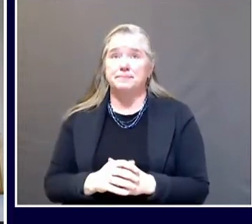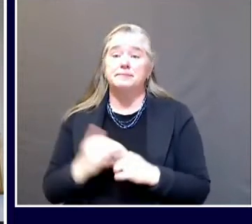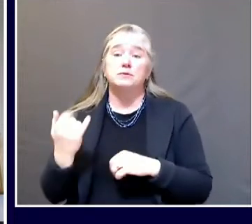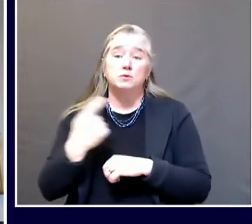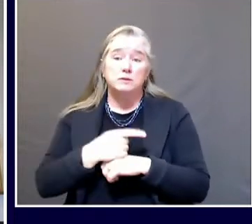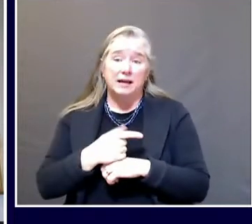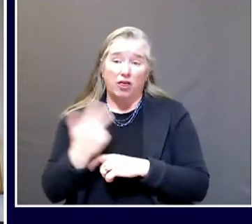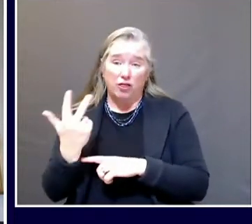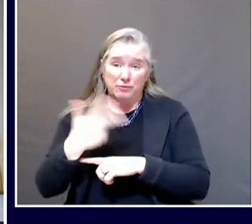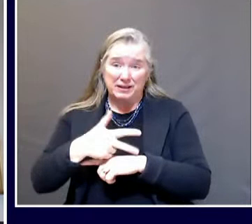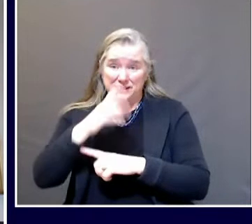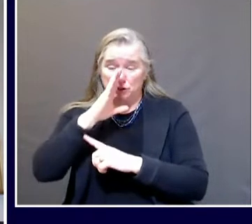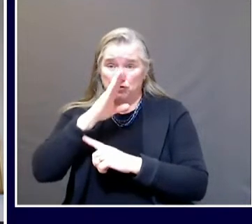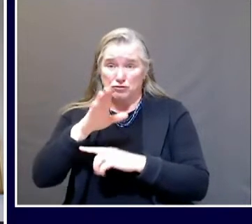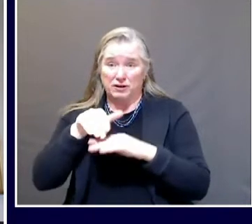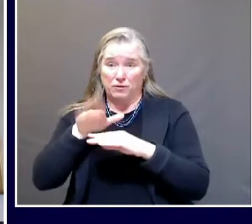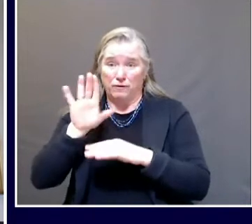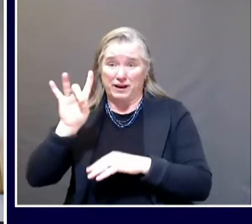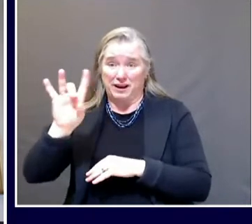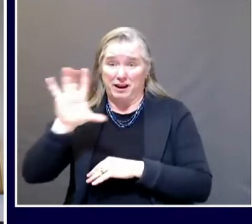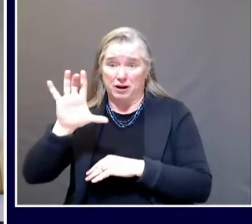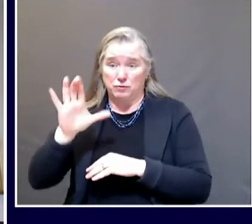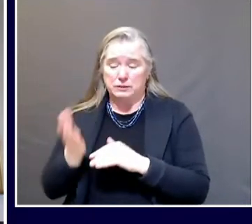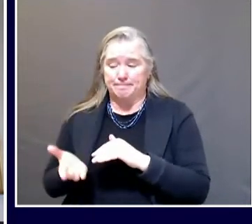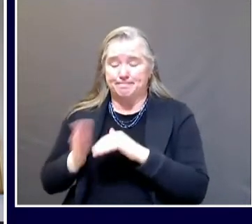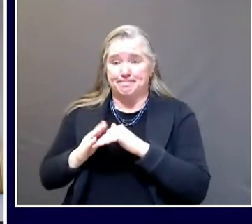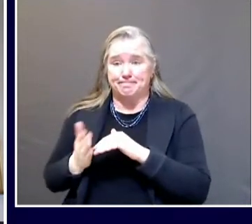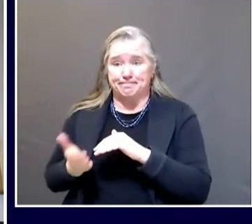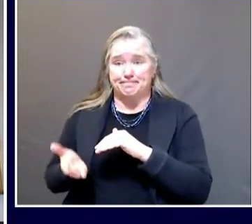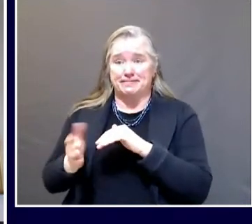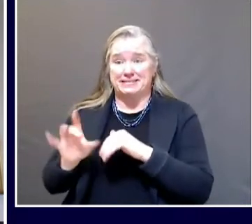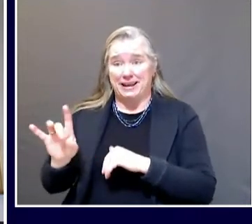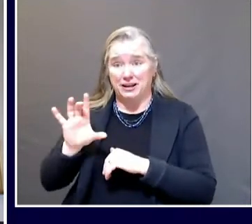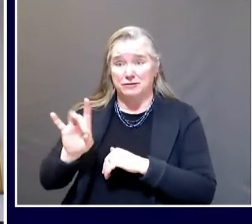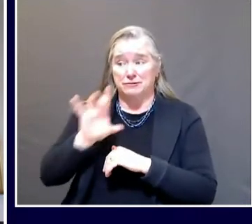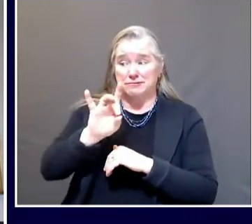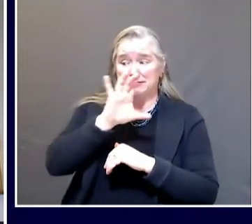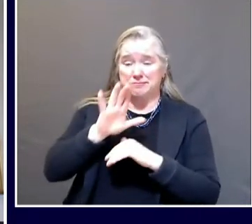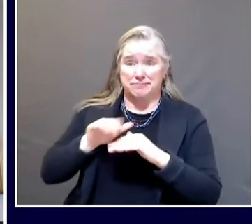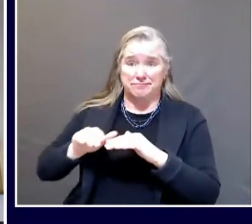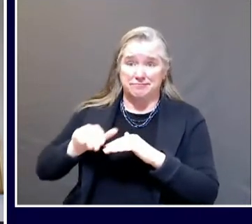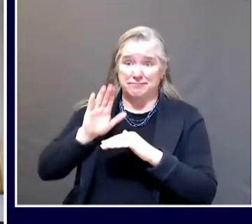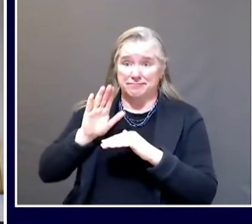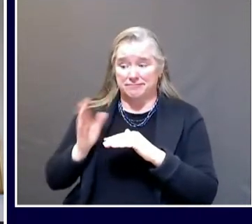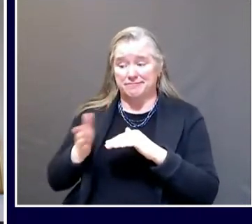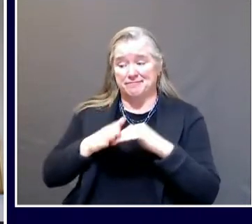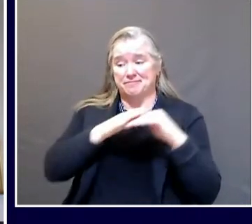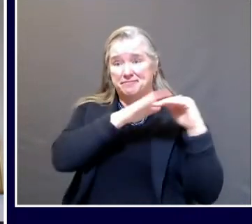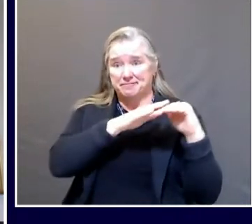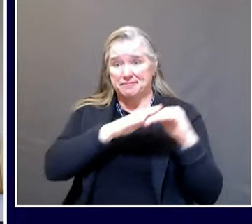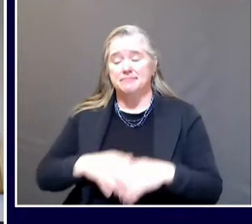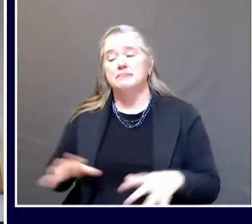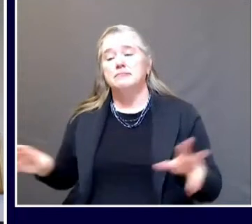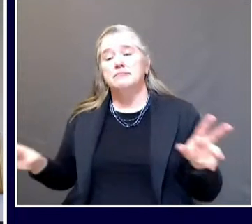row where we have logged more than 800 cases across the state. Of those,